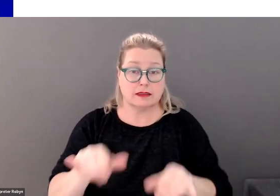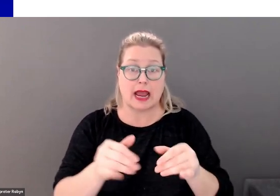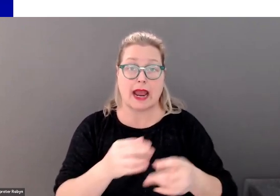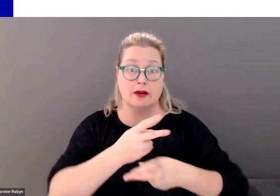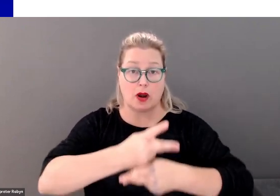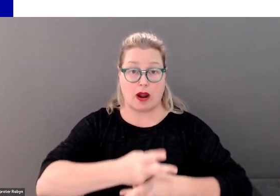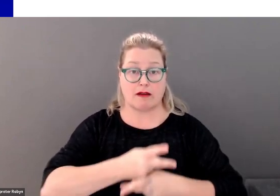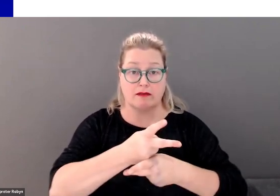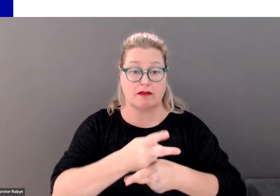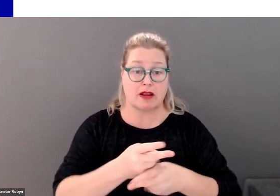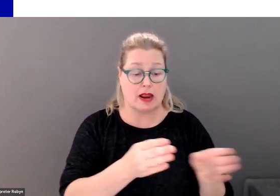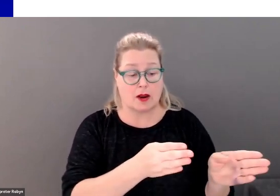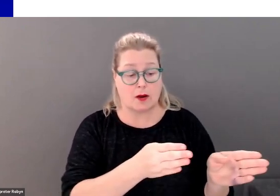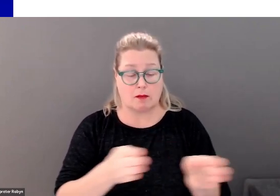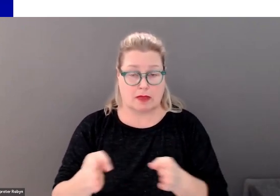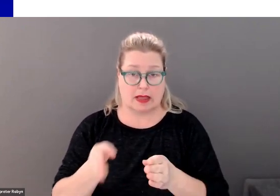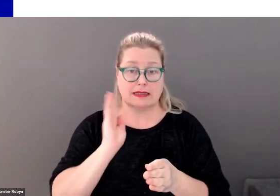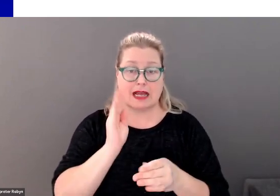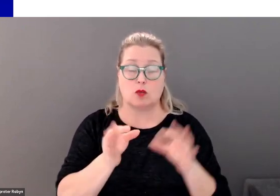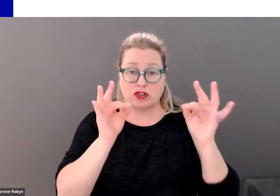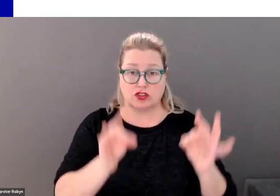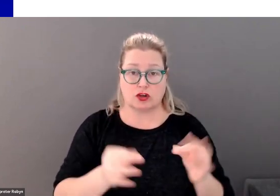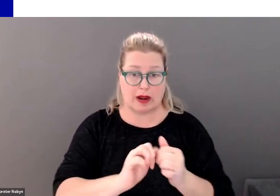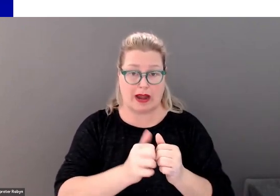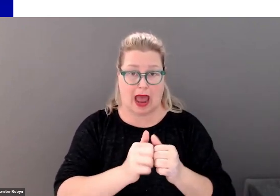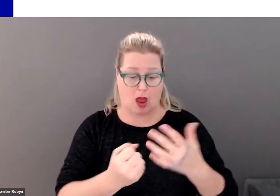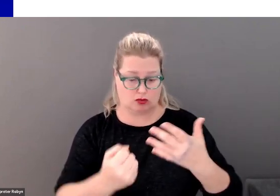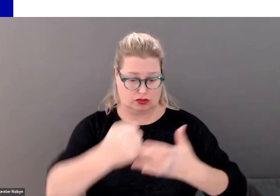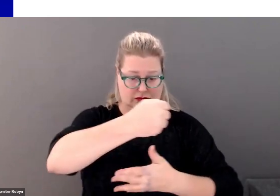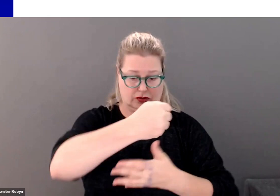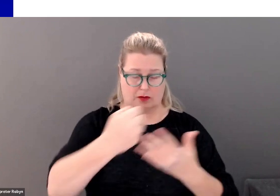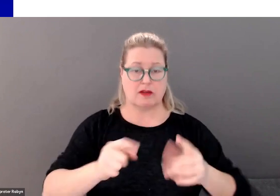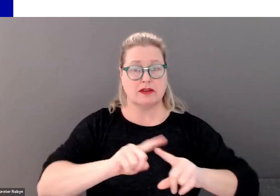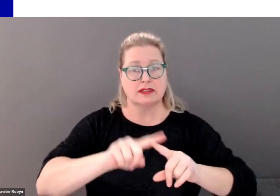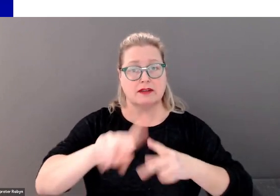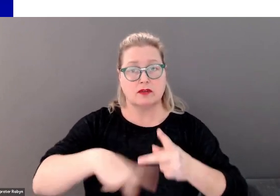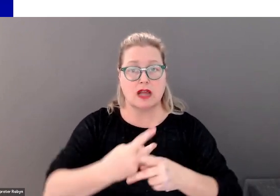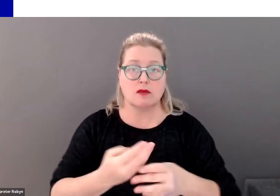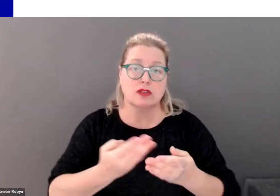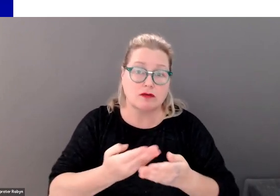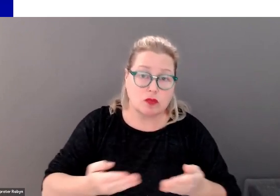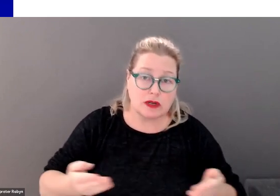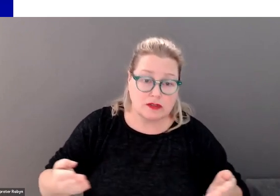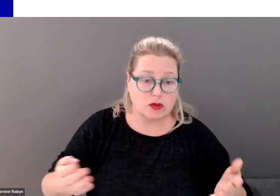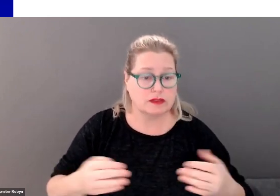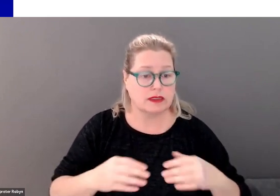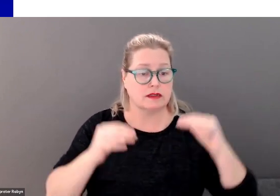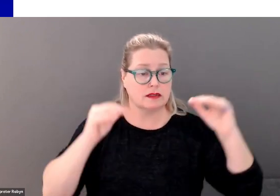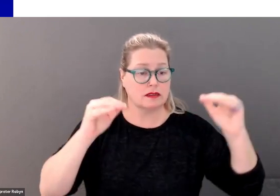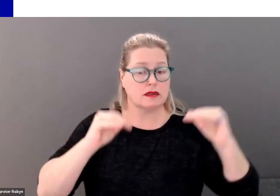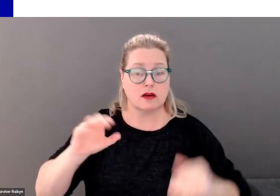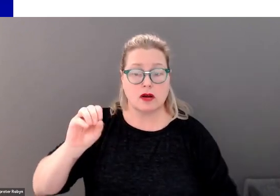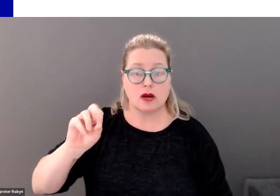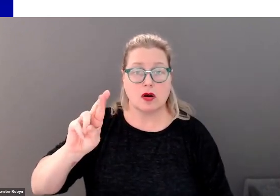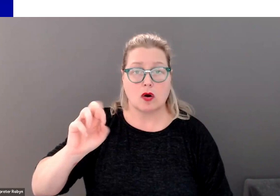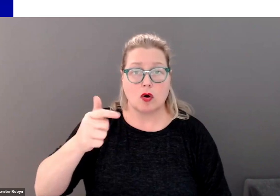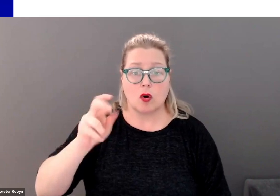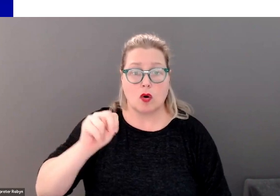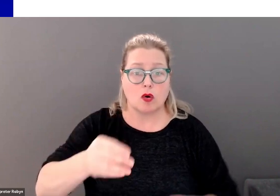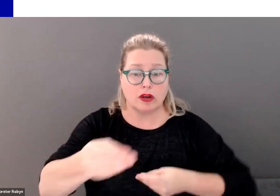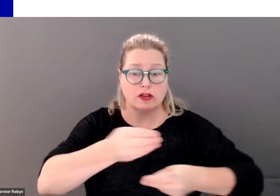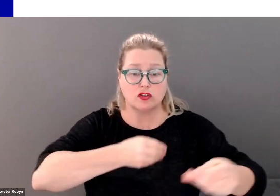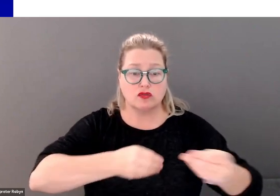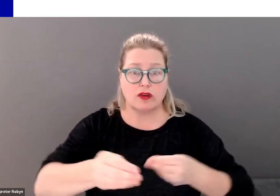determine prioritization of scarce resources in public health crises and other emergencies, organ transplant policies, and many other